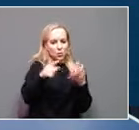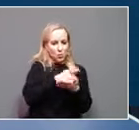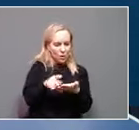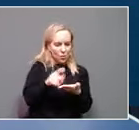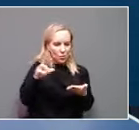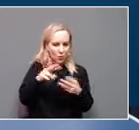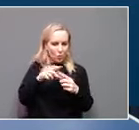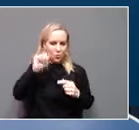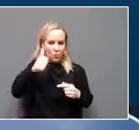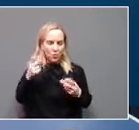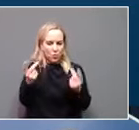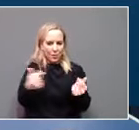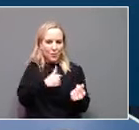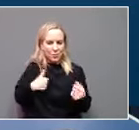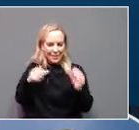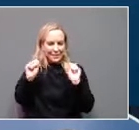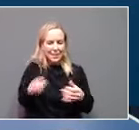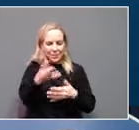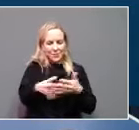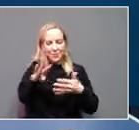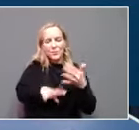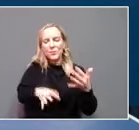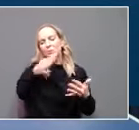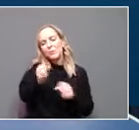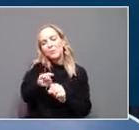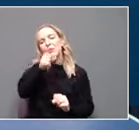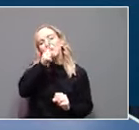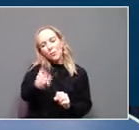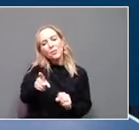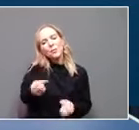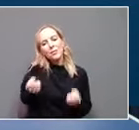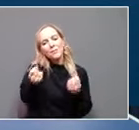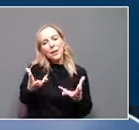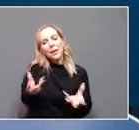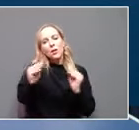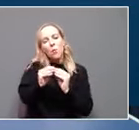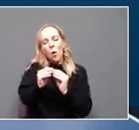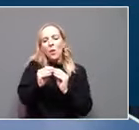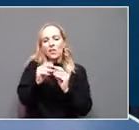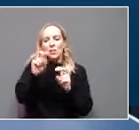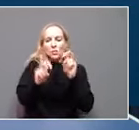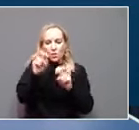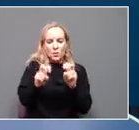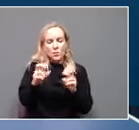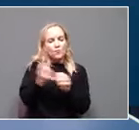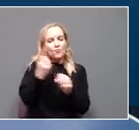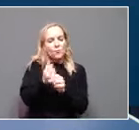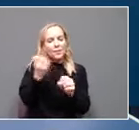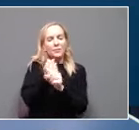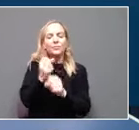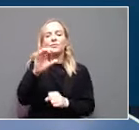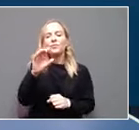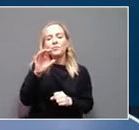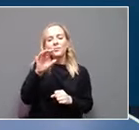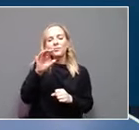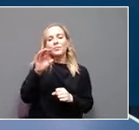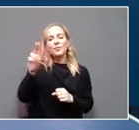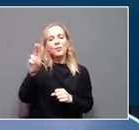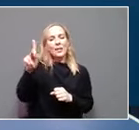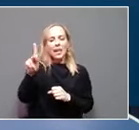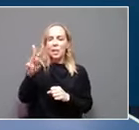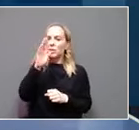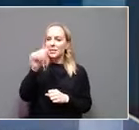can, we will schedule it here soon to make sure that there are many more tournament wins to come. The Cats won 10 straight games to